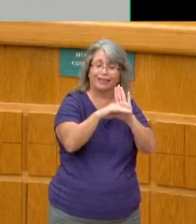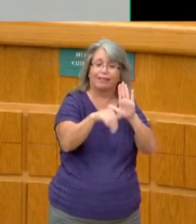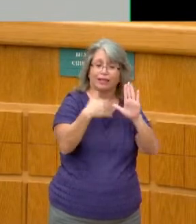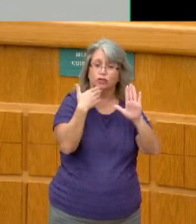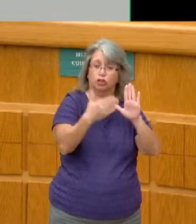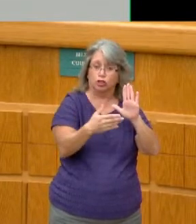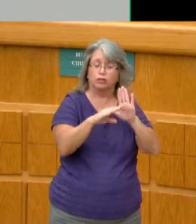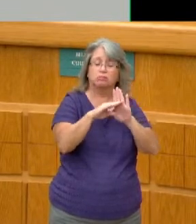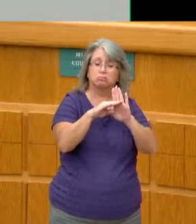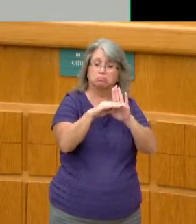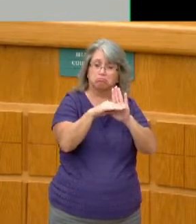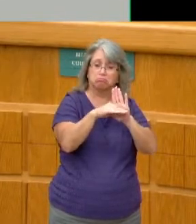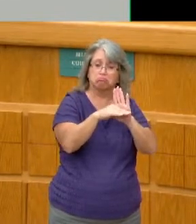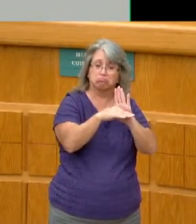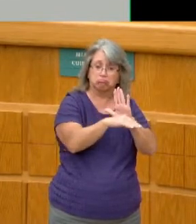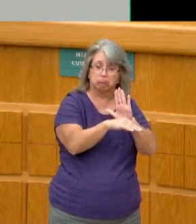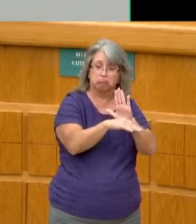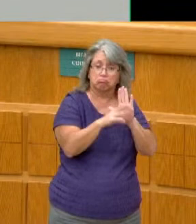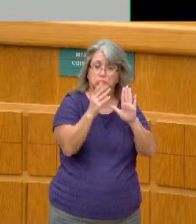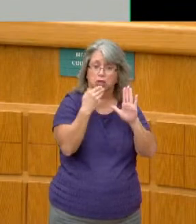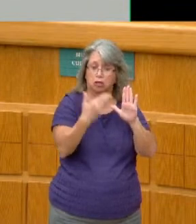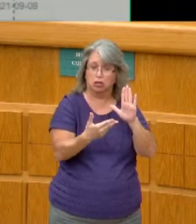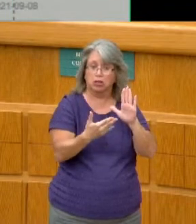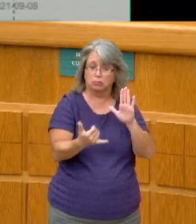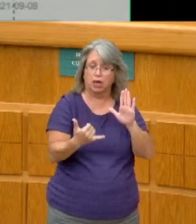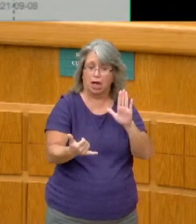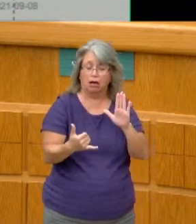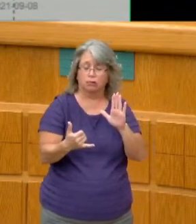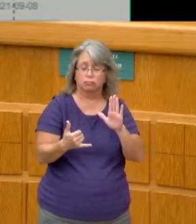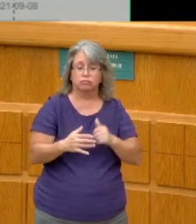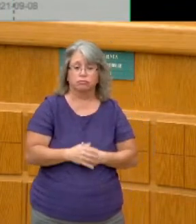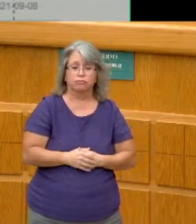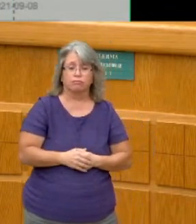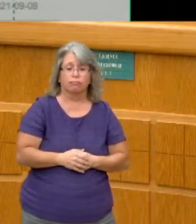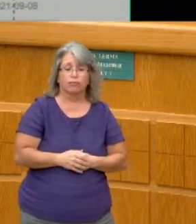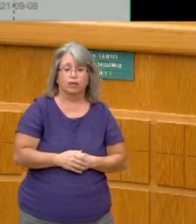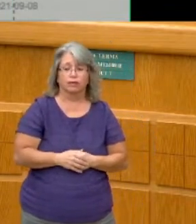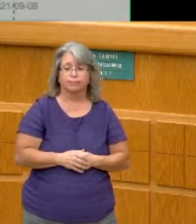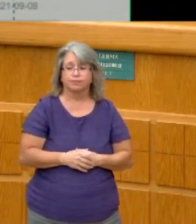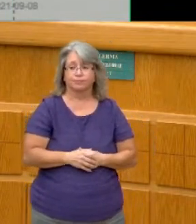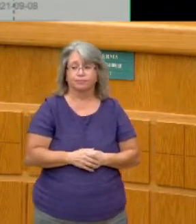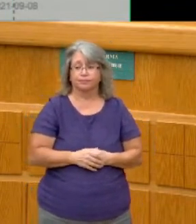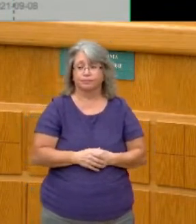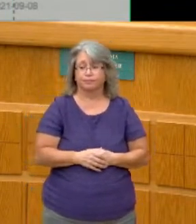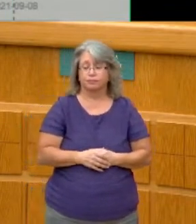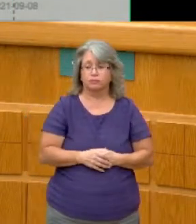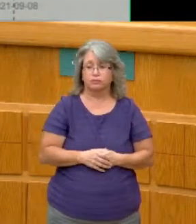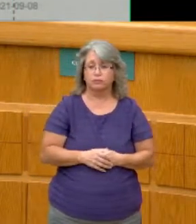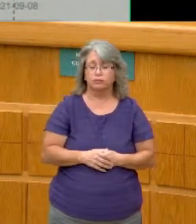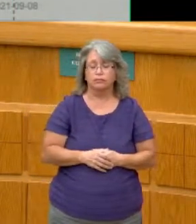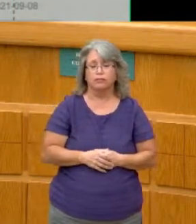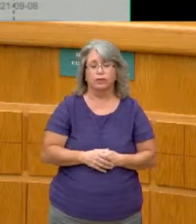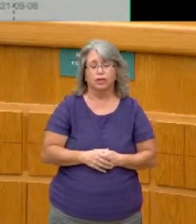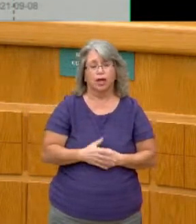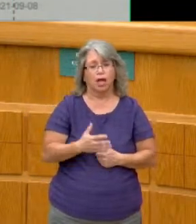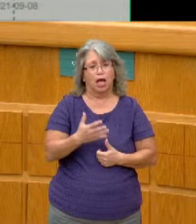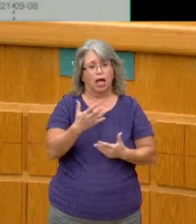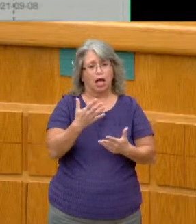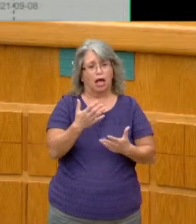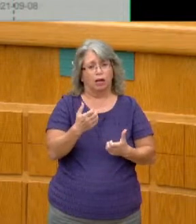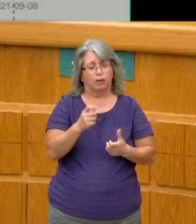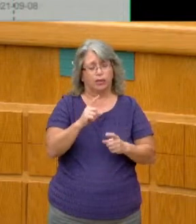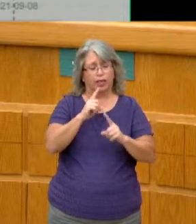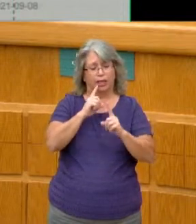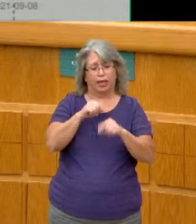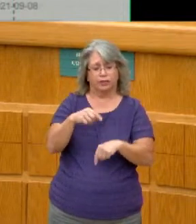declining pretty rapidly right now, so that's a good thing. And I want to address a question that the public health